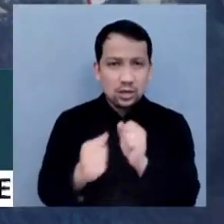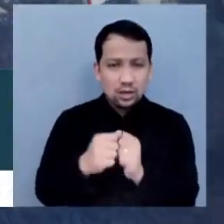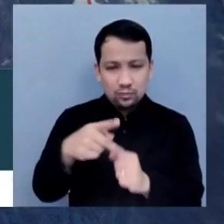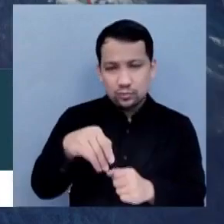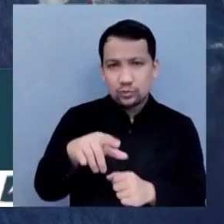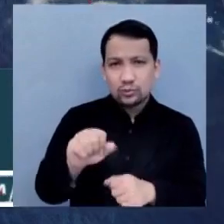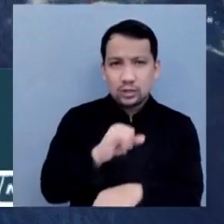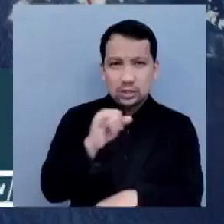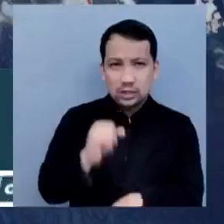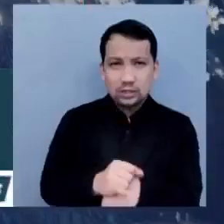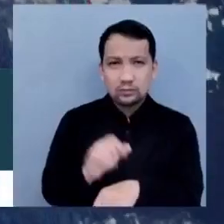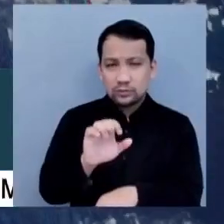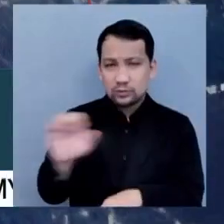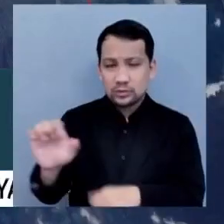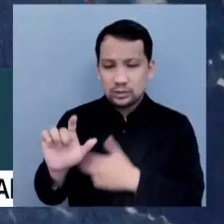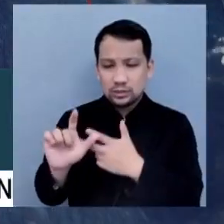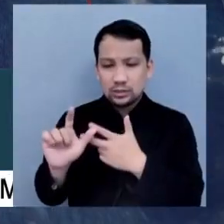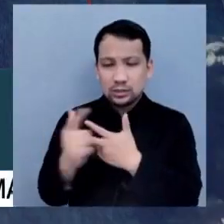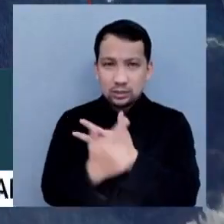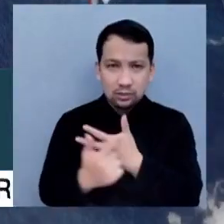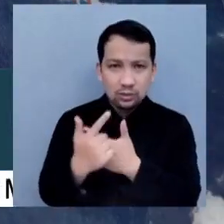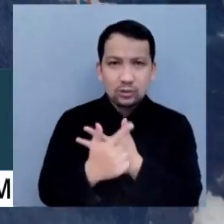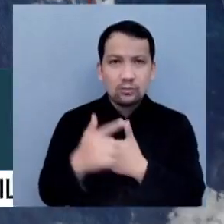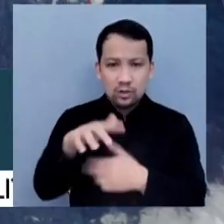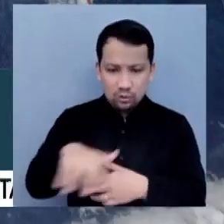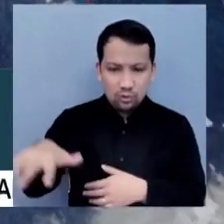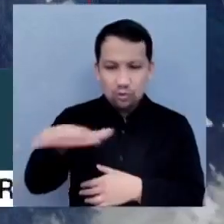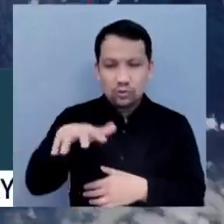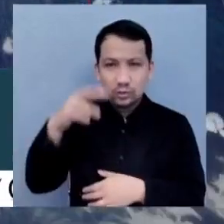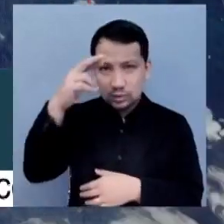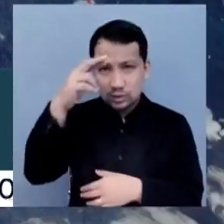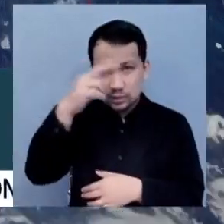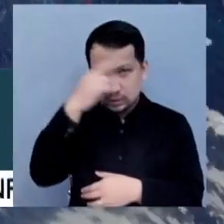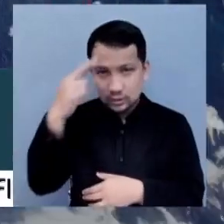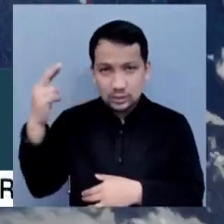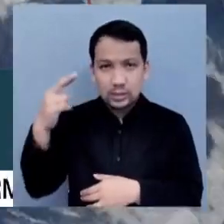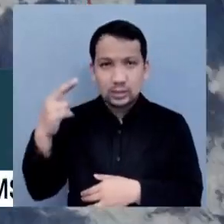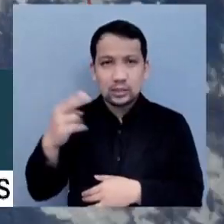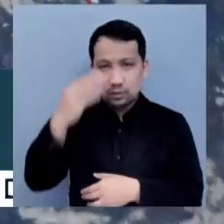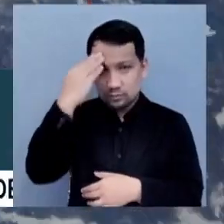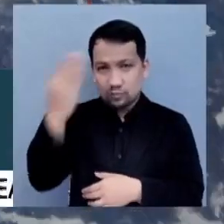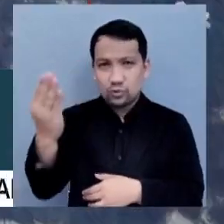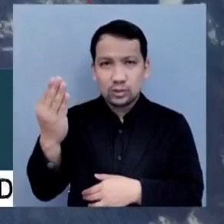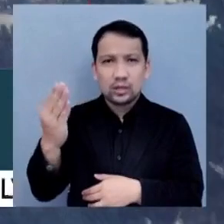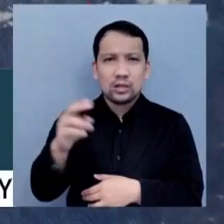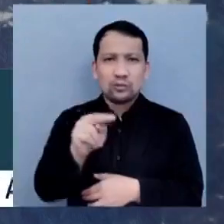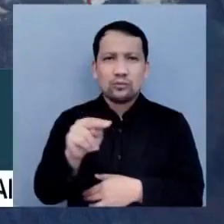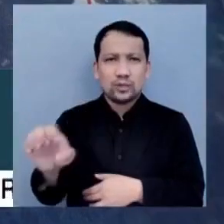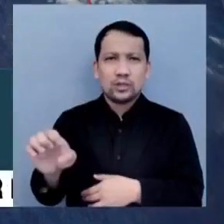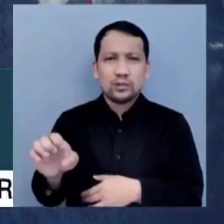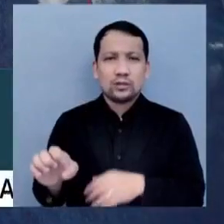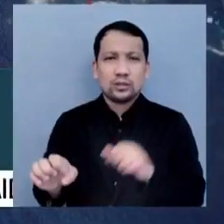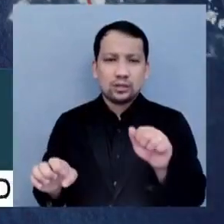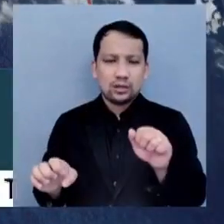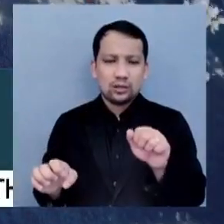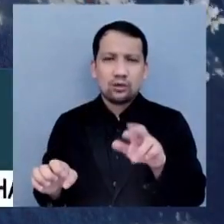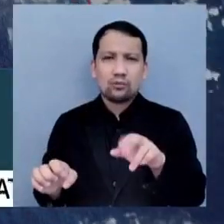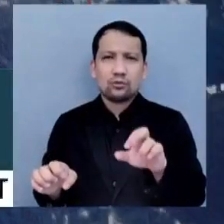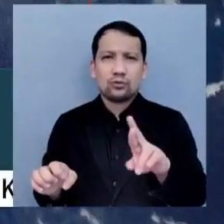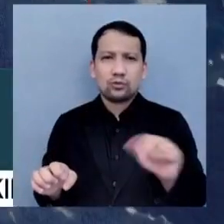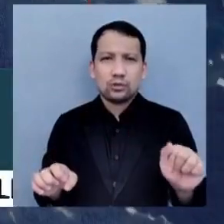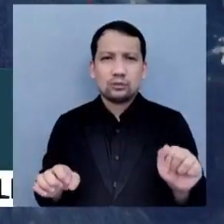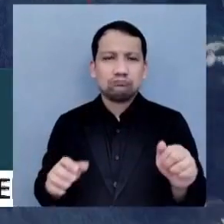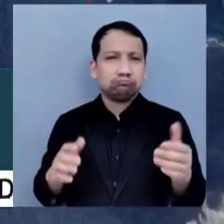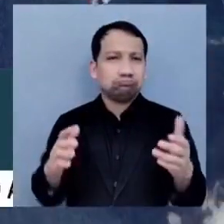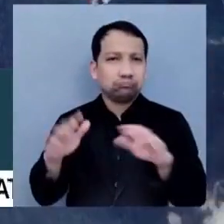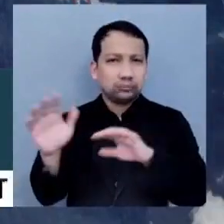Islands, eastern portion of Laguna, almost the entire province of Rizal, eastern Bulacan, eastern Nueva Ecija, and Aurora. Gusty